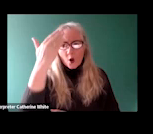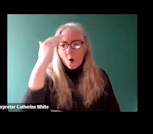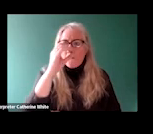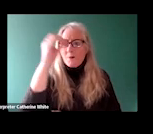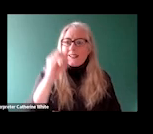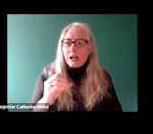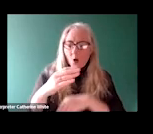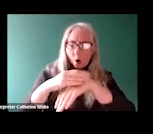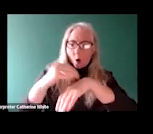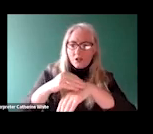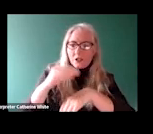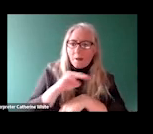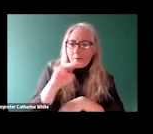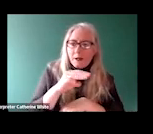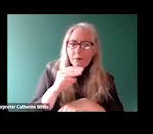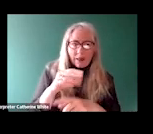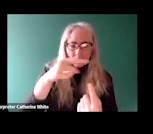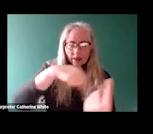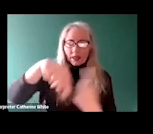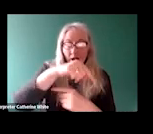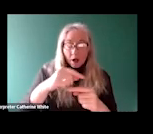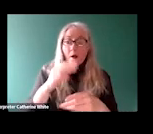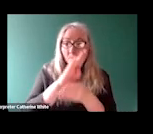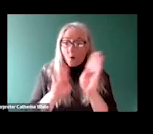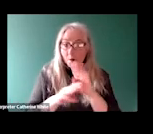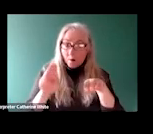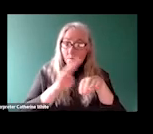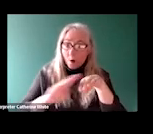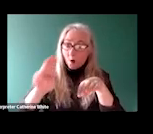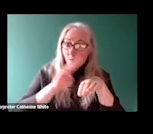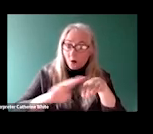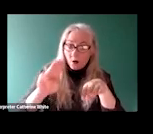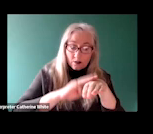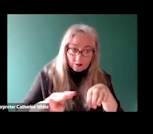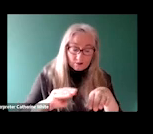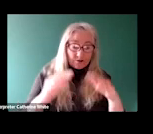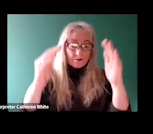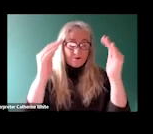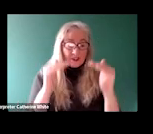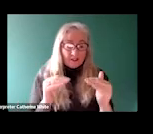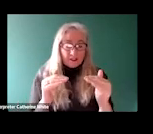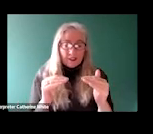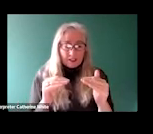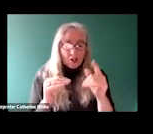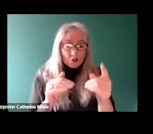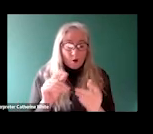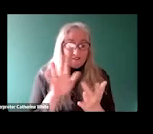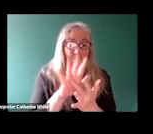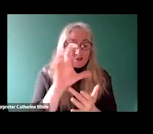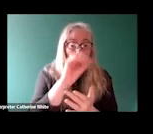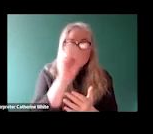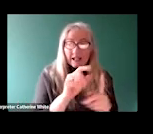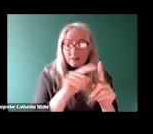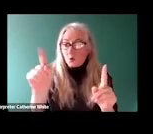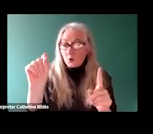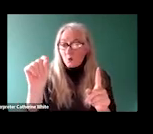older people in our population is increasing. So it'll rise from 15% in 2020